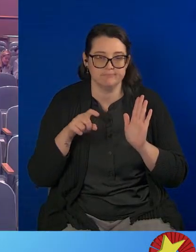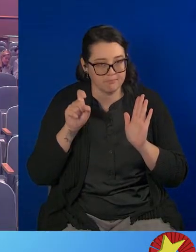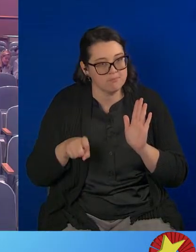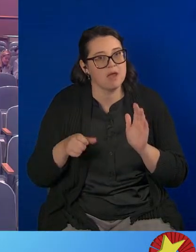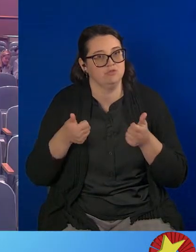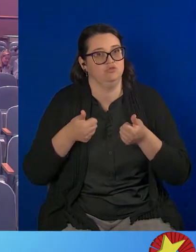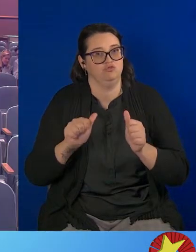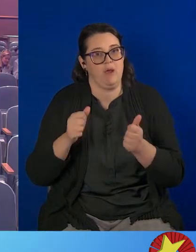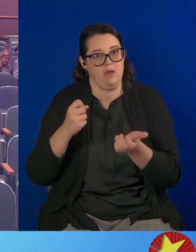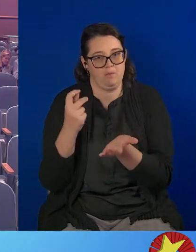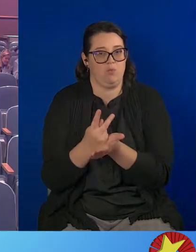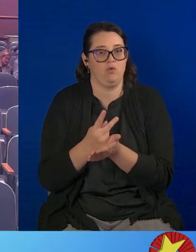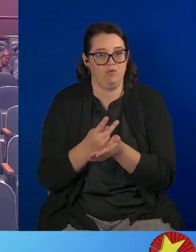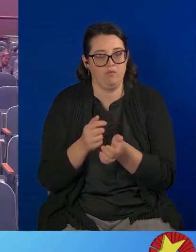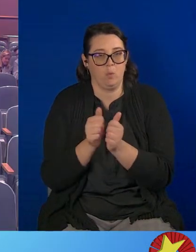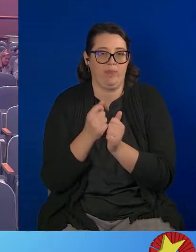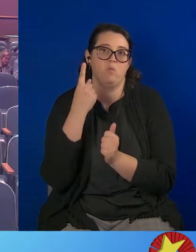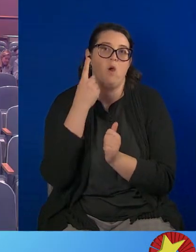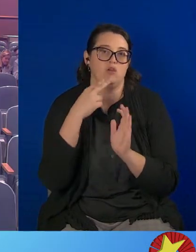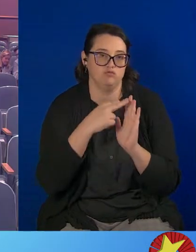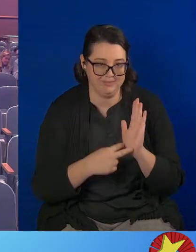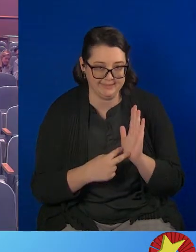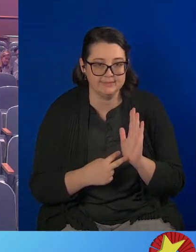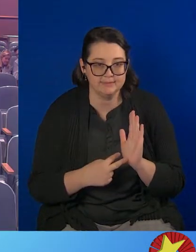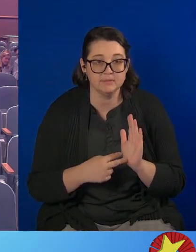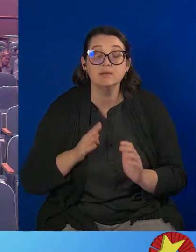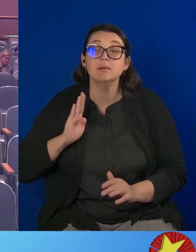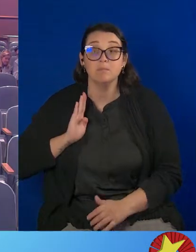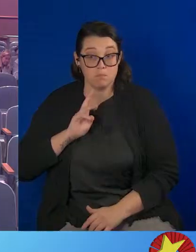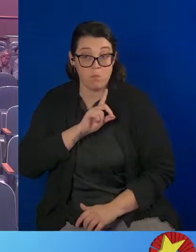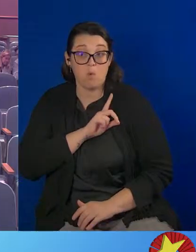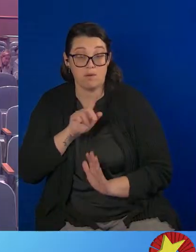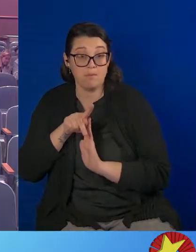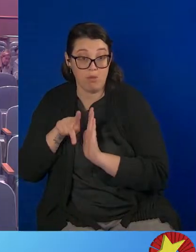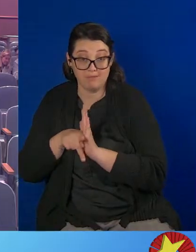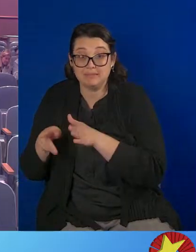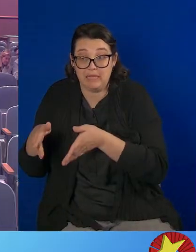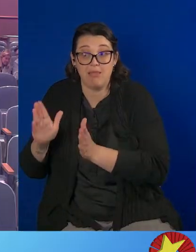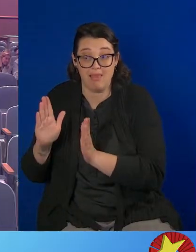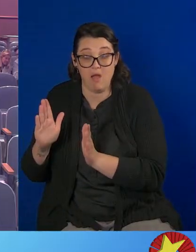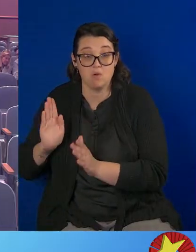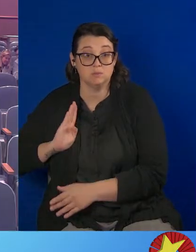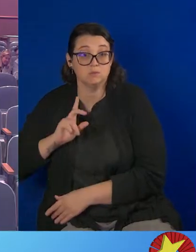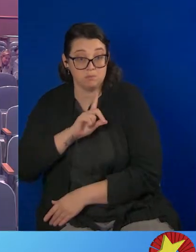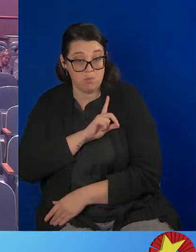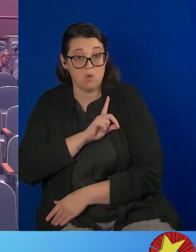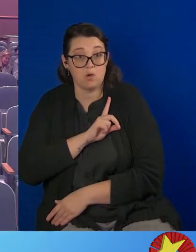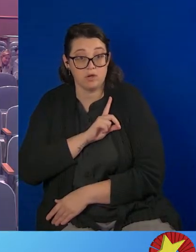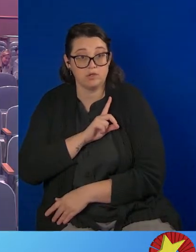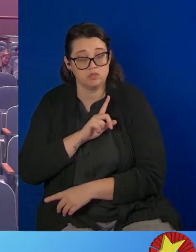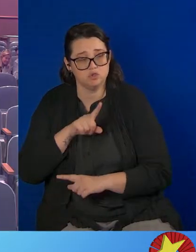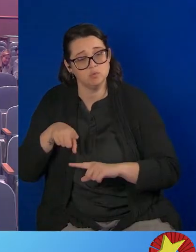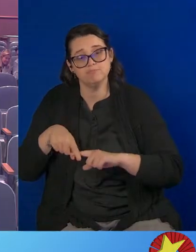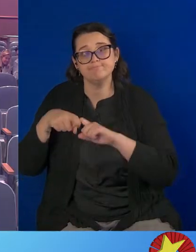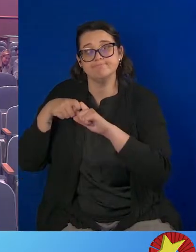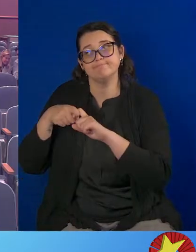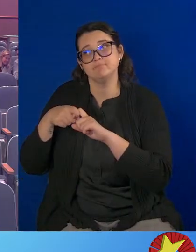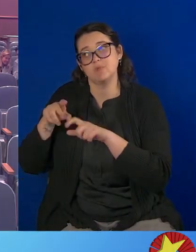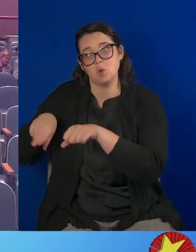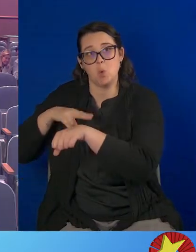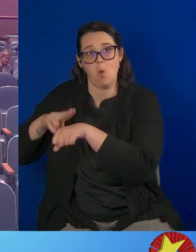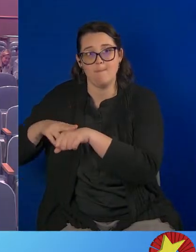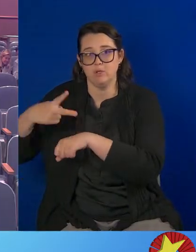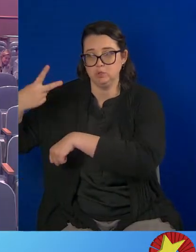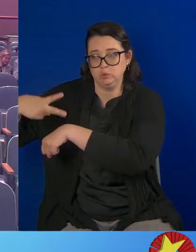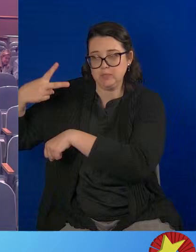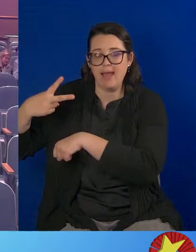one read. And board policy does allow for the board to suspend the usual process and do